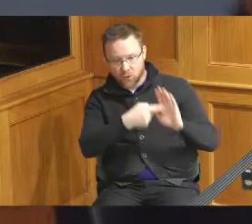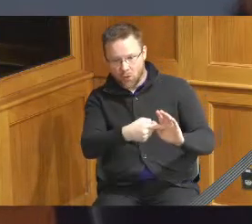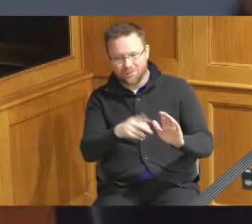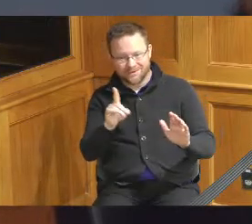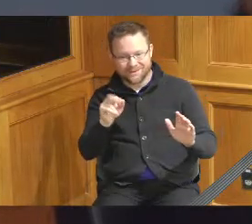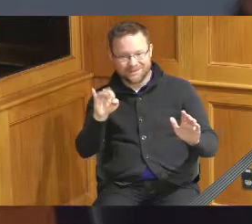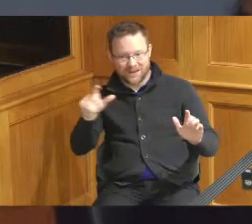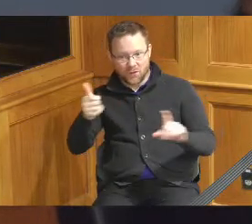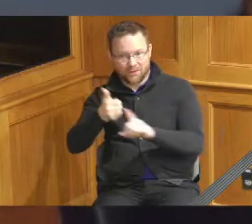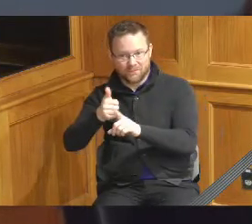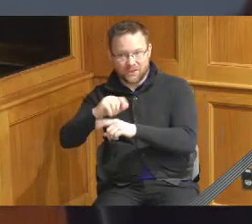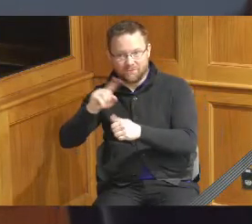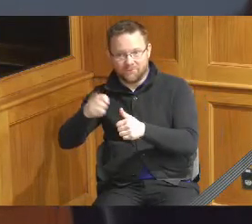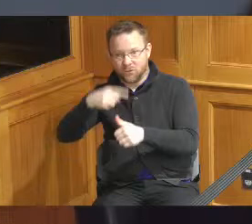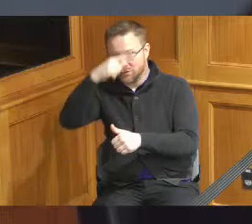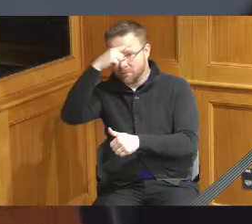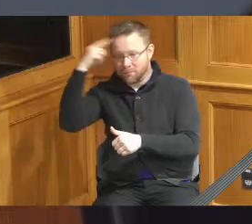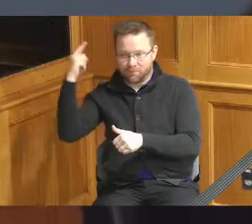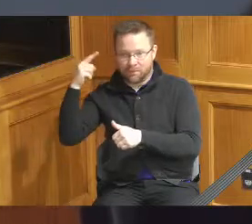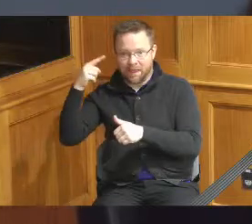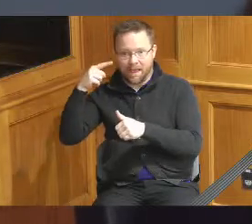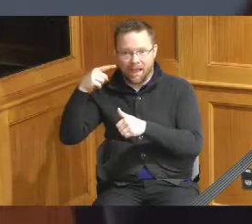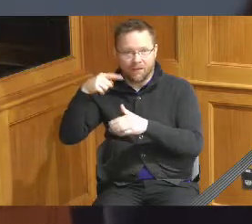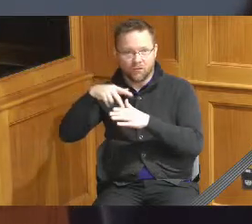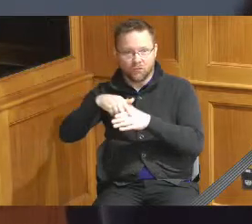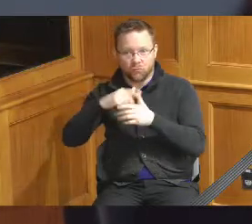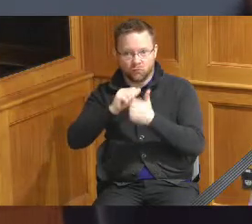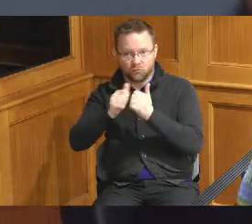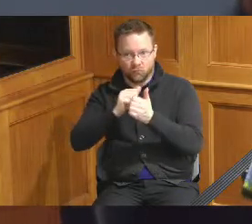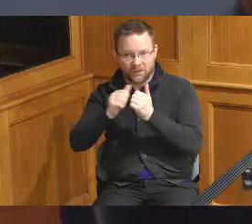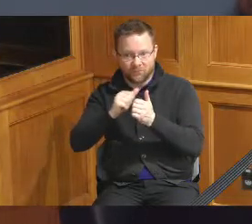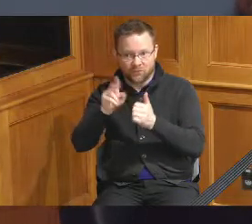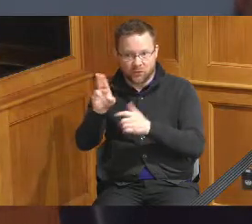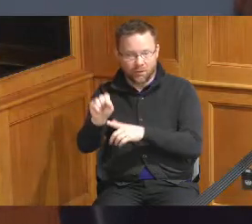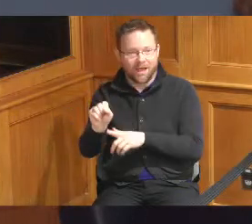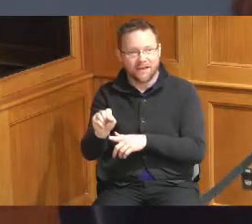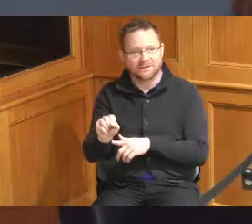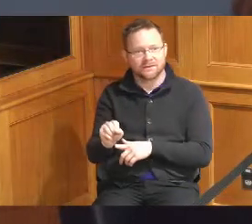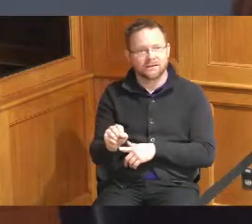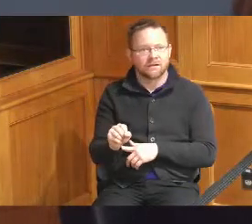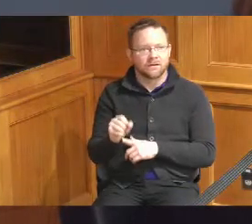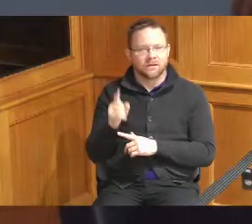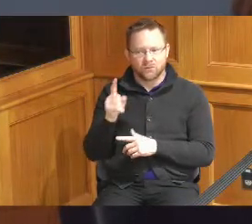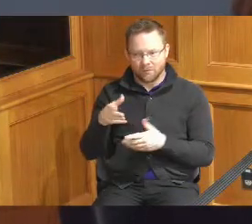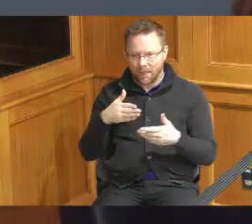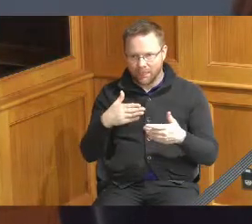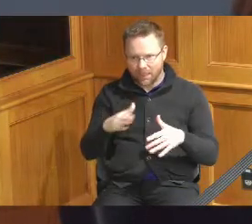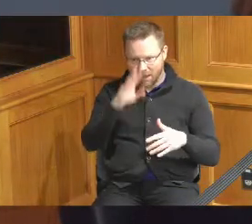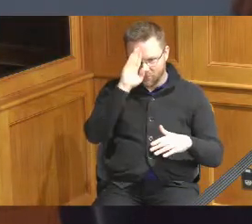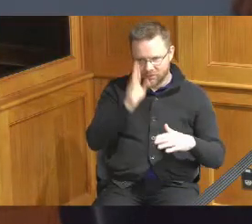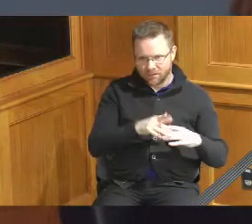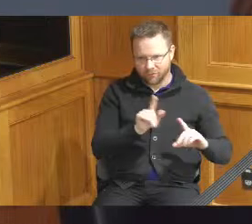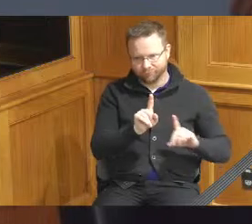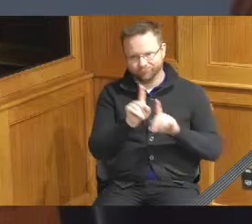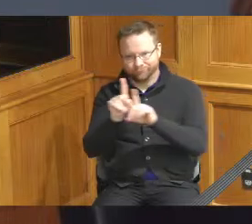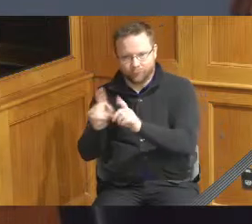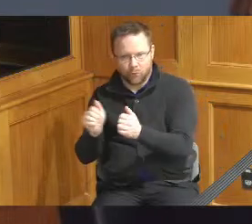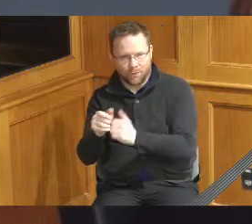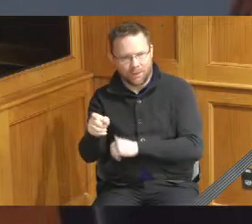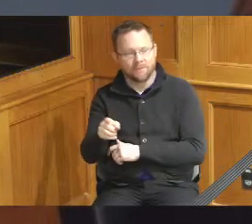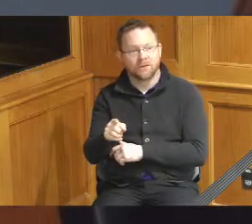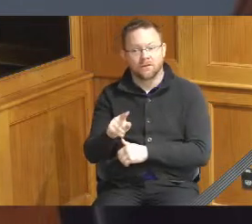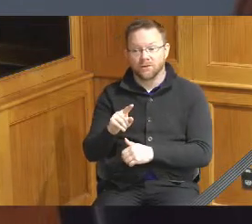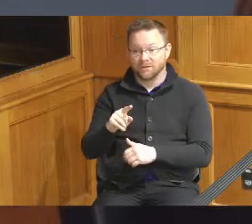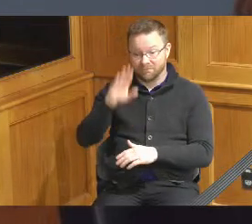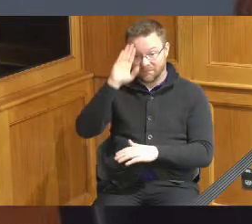the first Black racing steward in the United States, who allowed Deshaun to accompany him. And whereas being the son of the